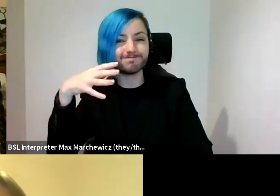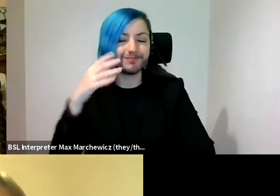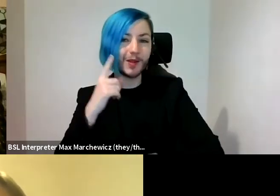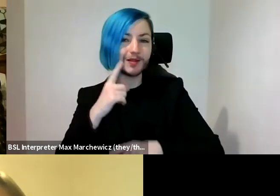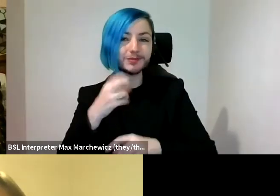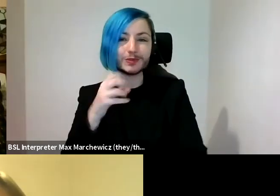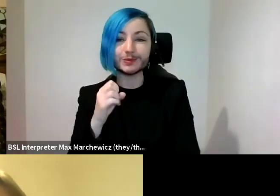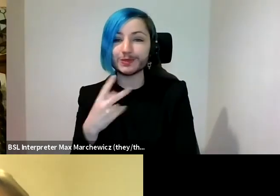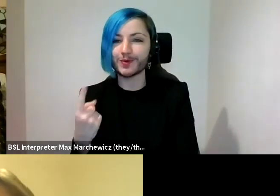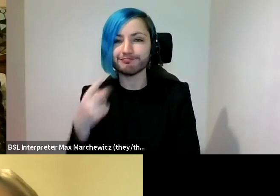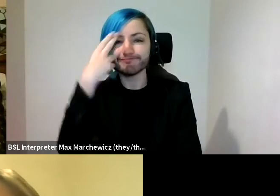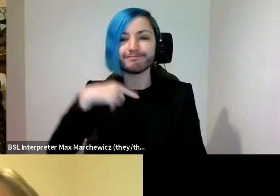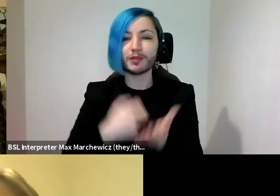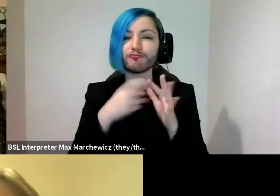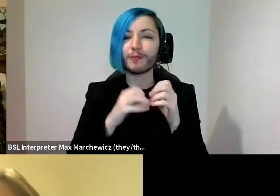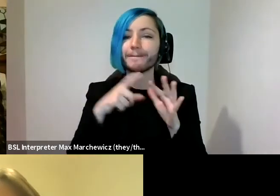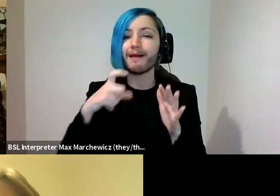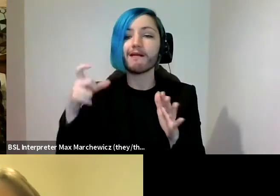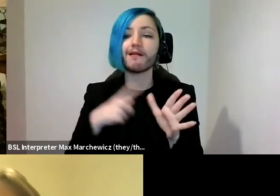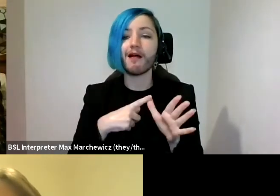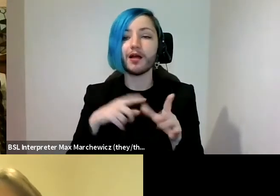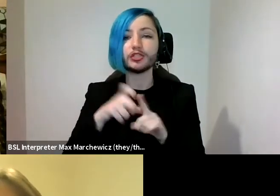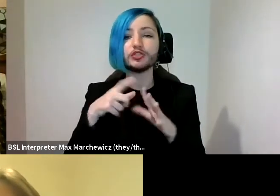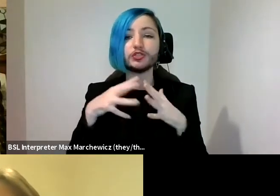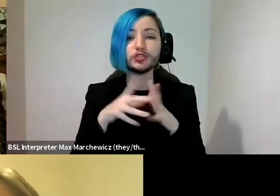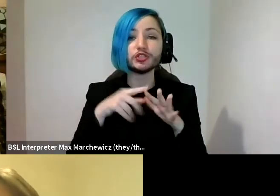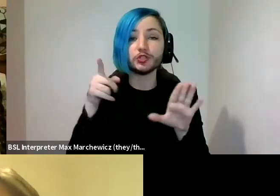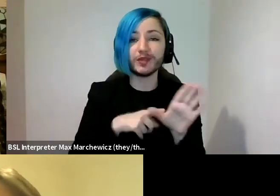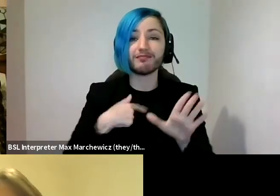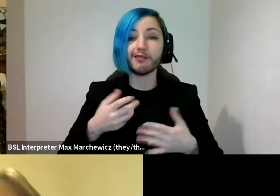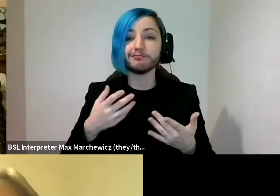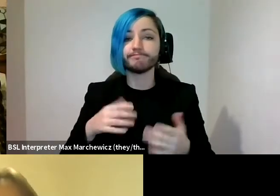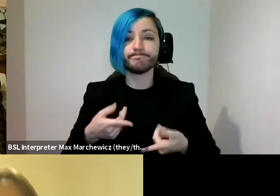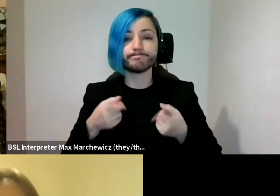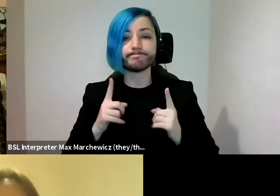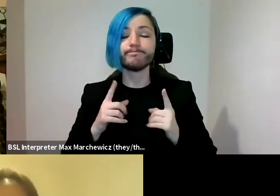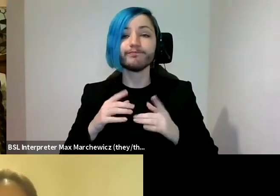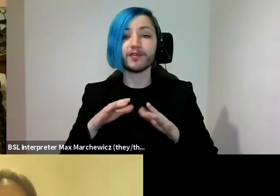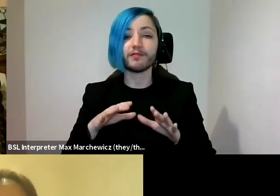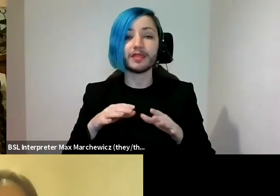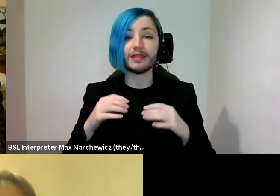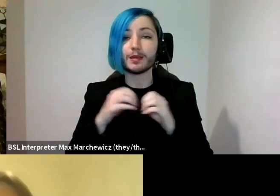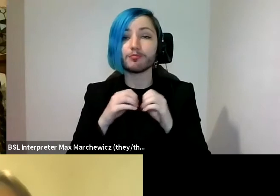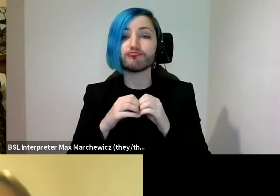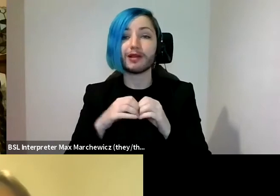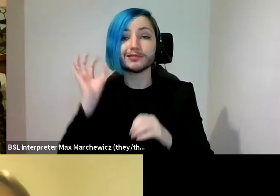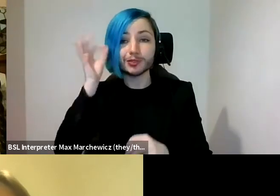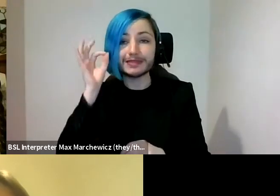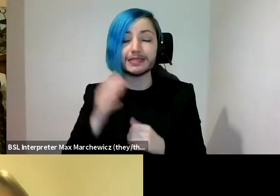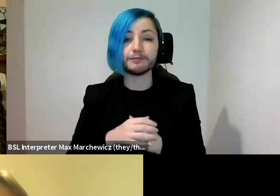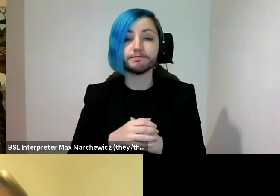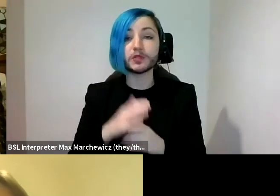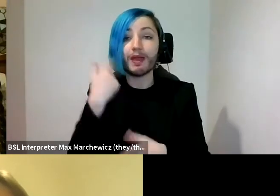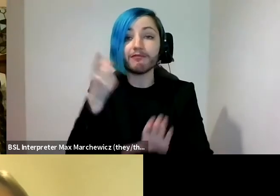Rebecca Dewey, and I'm the chair of the branch committee. We organise these featured talks each year and have recently